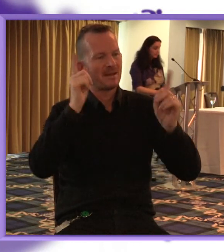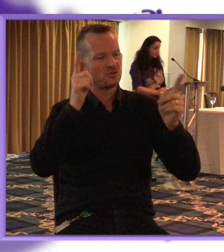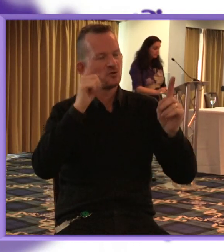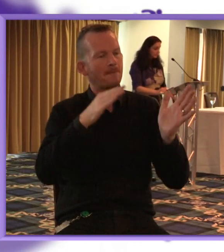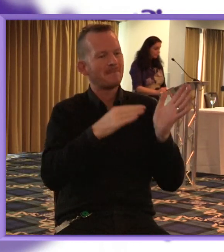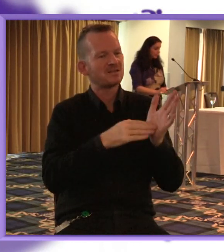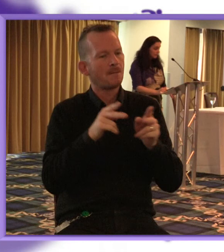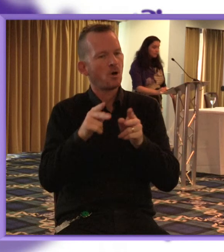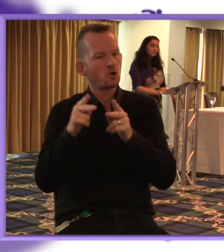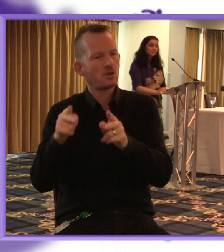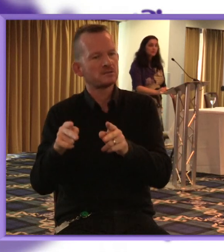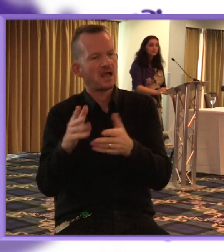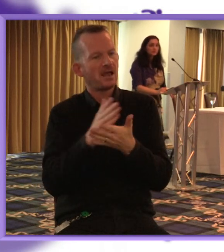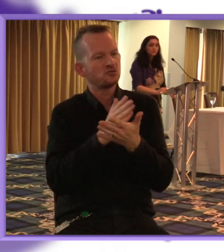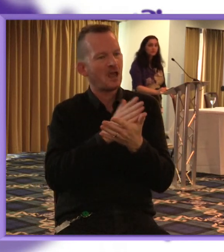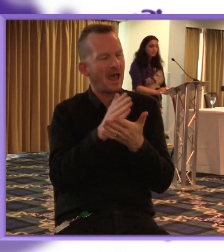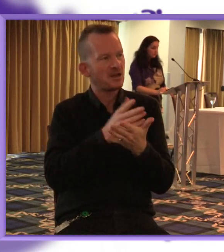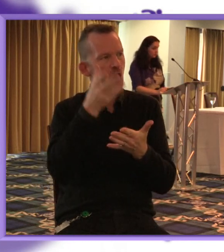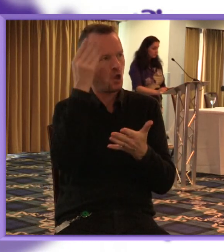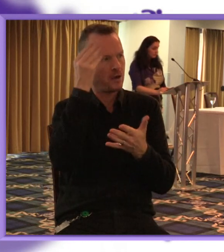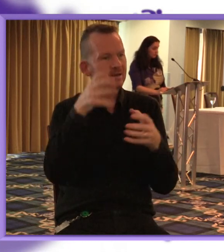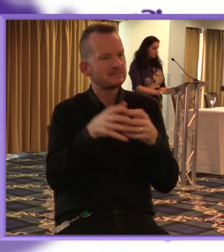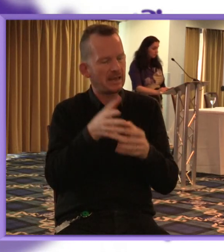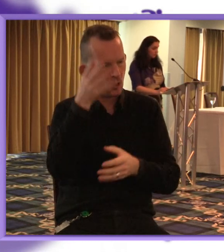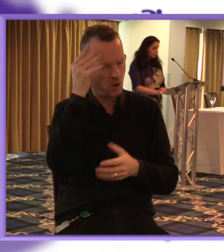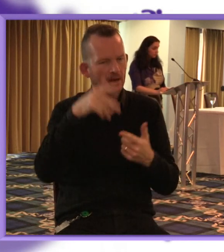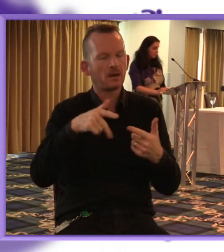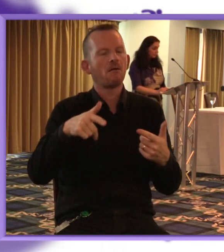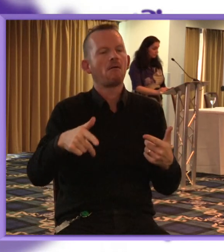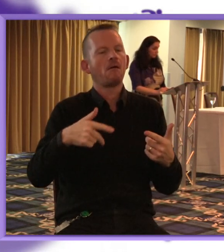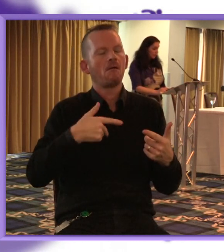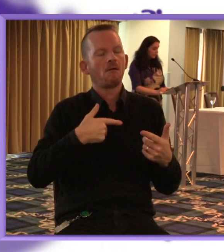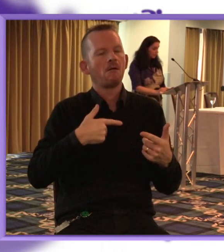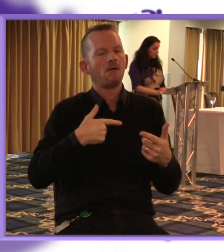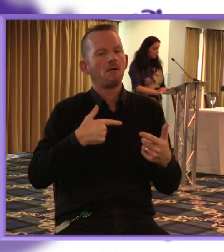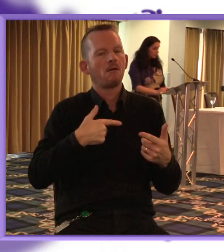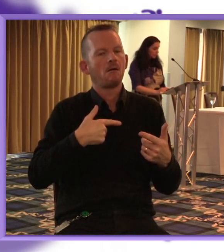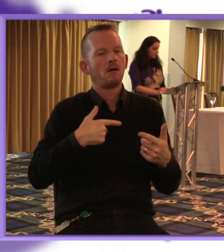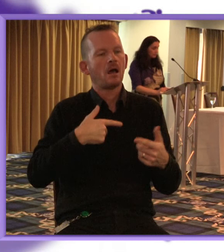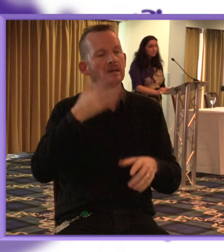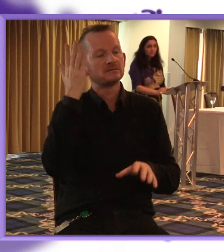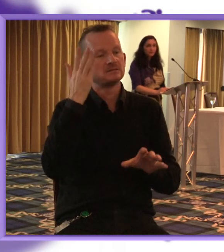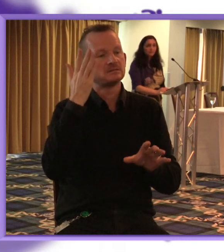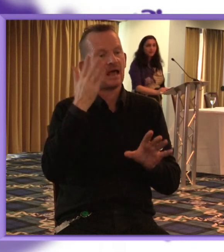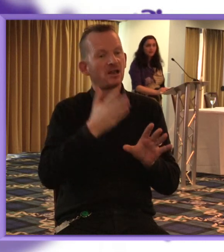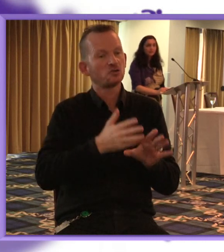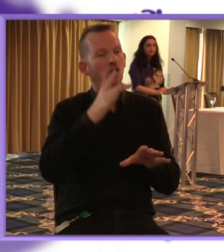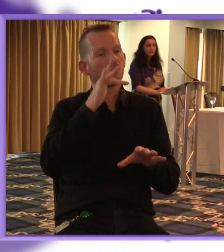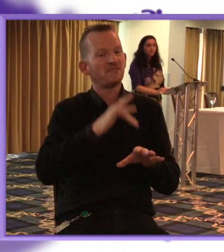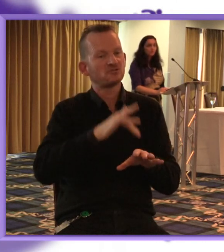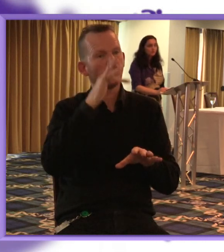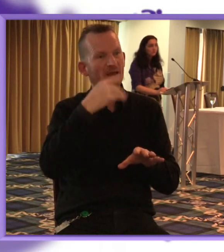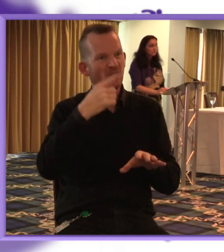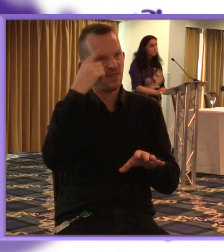and team learning. There's similarities for us as individual psychological professions, and I think we can think about how